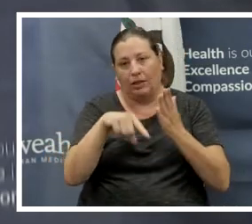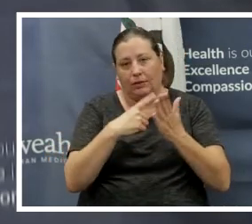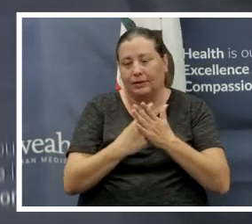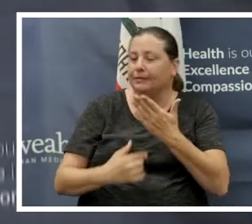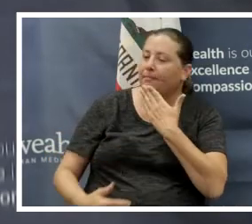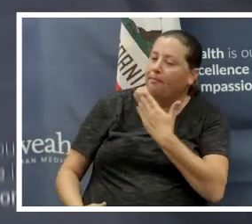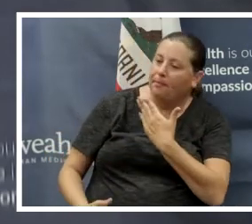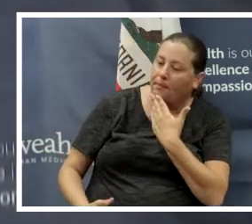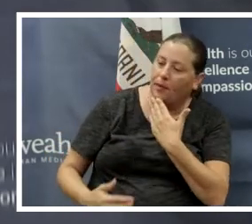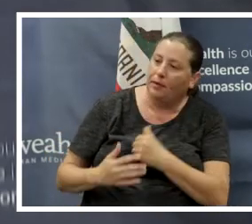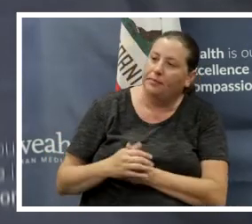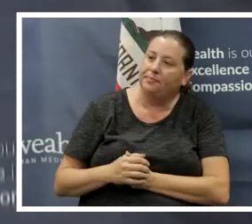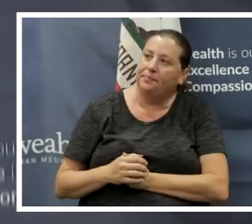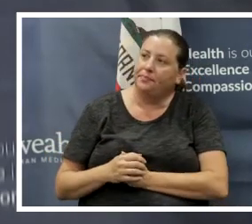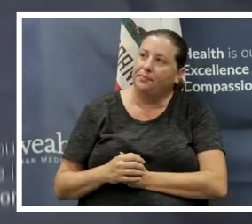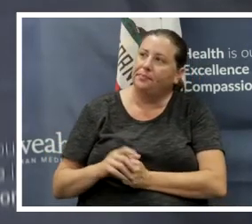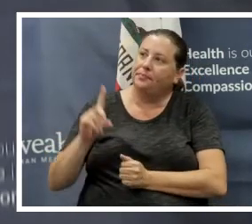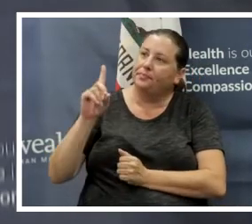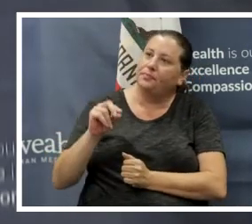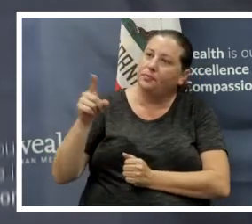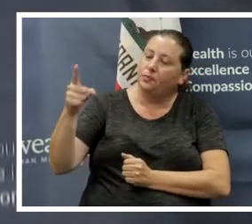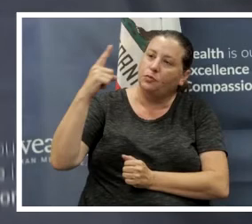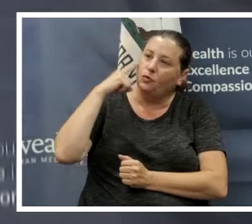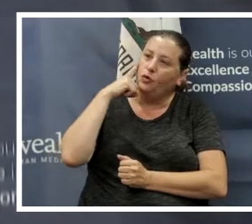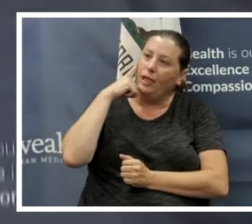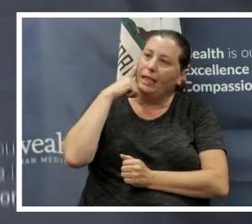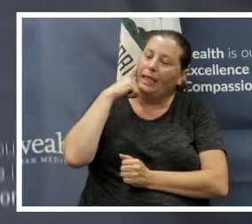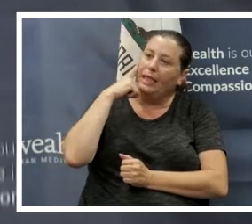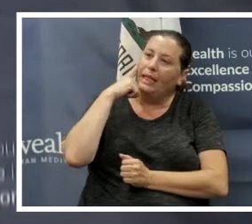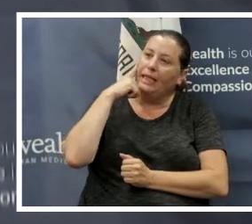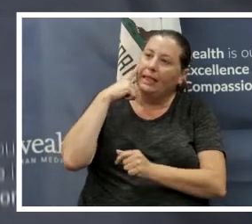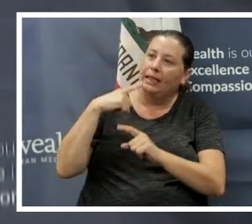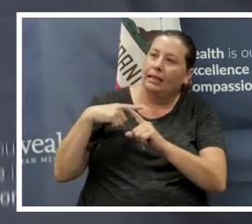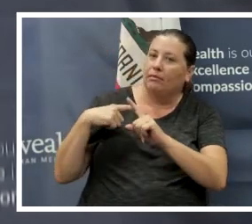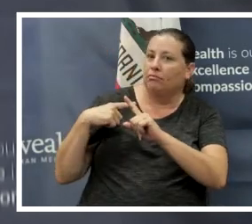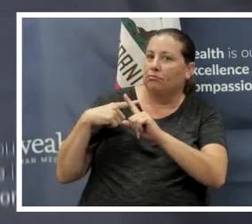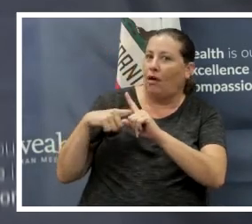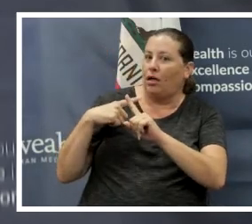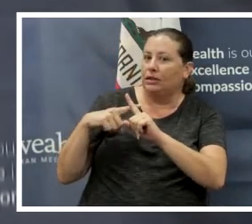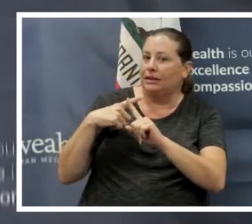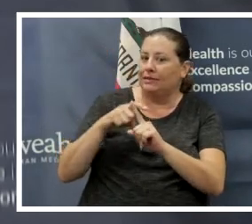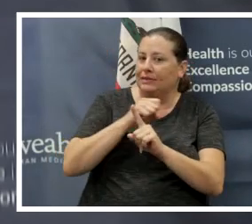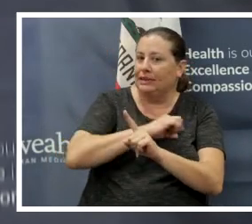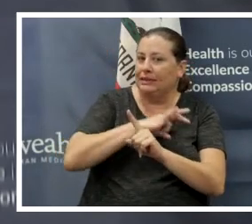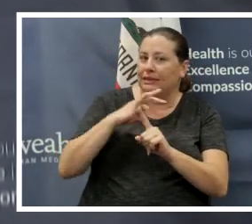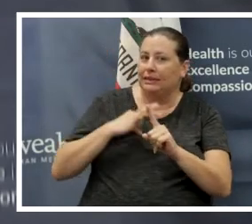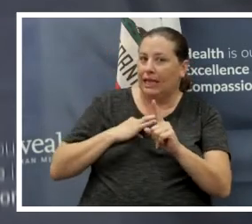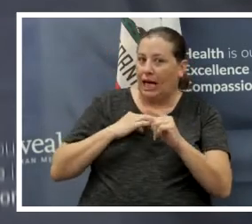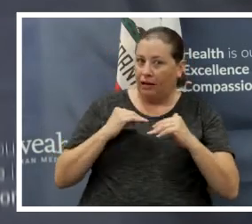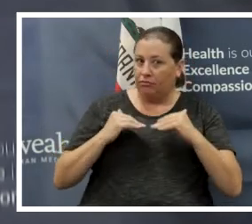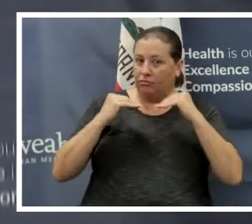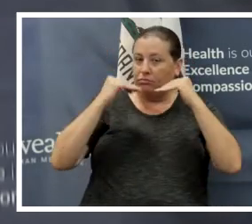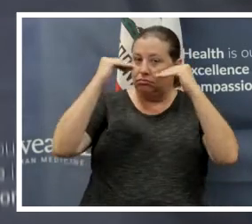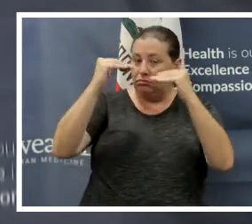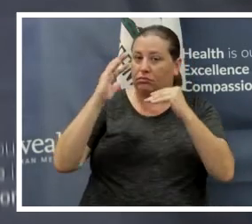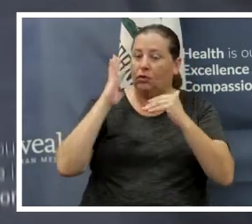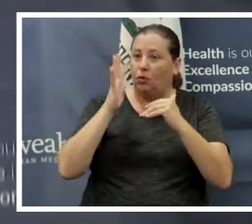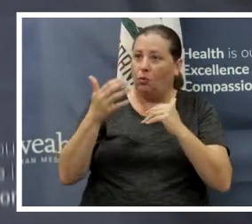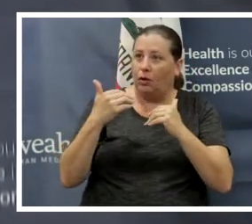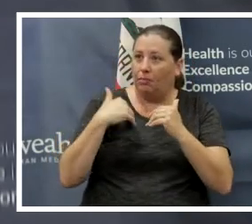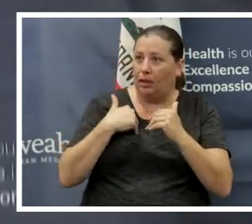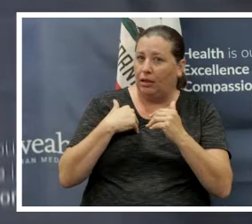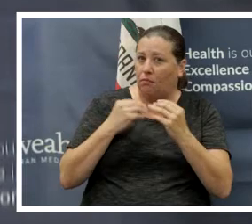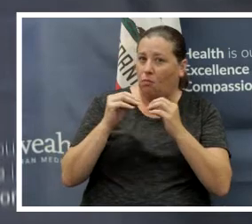you. Do you think the uptick in positive staff has anything to do with the newly relaxed standards for testing patients